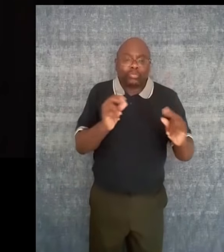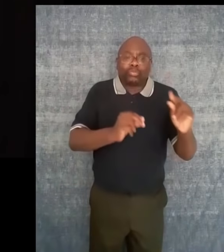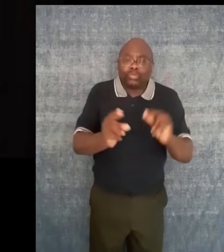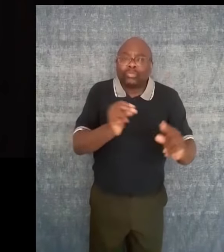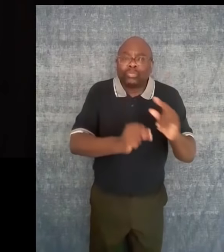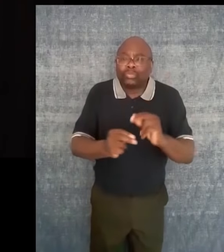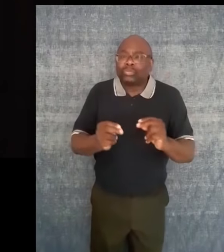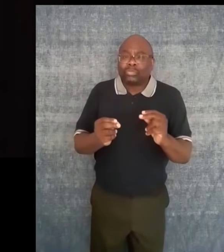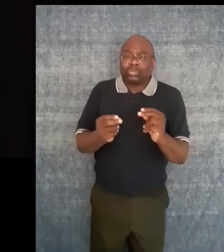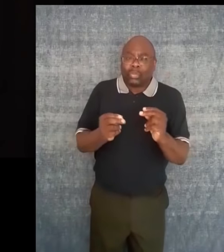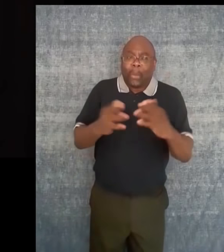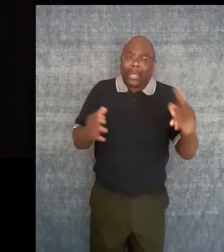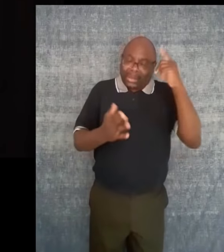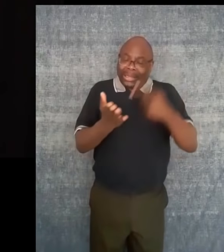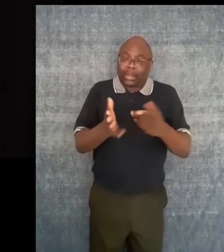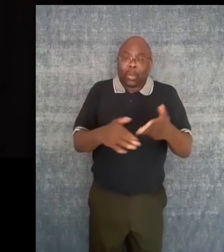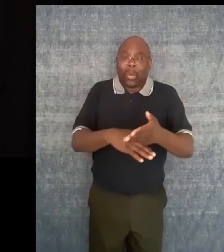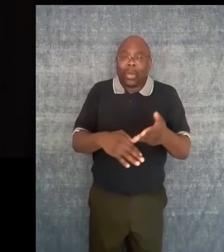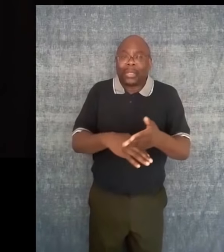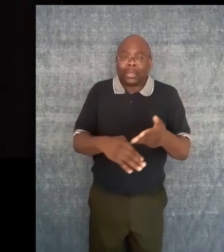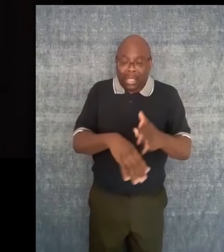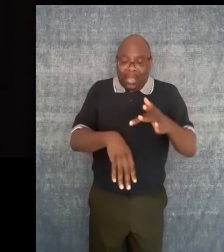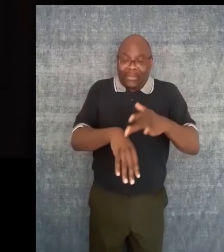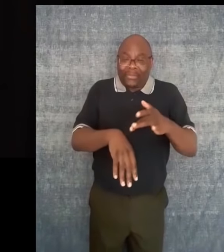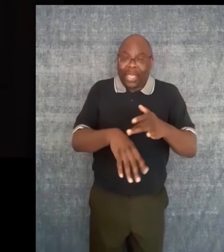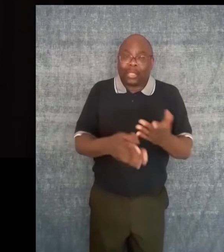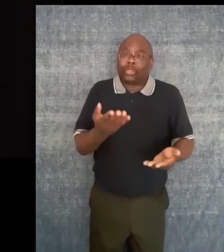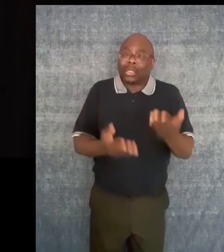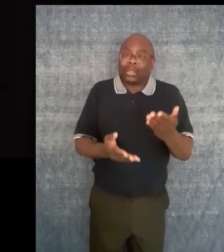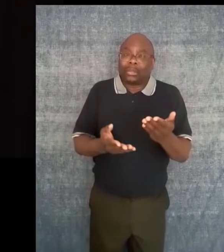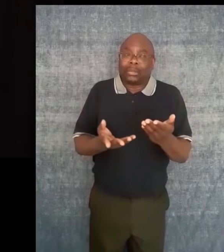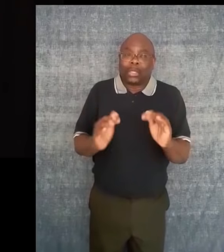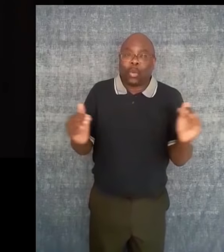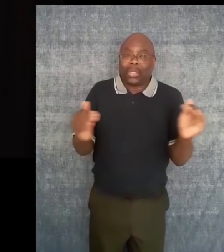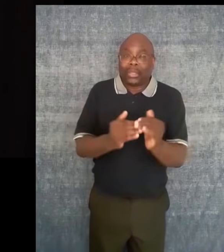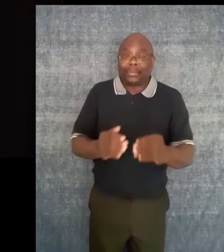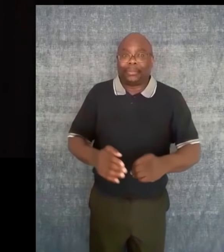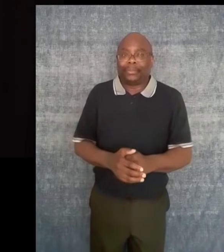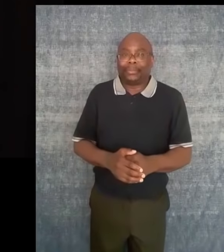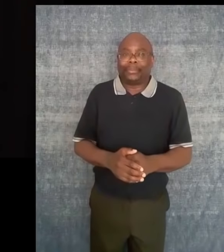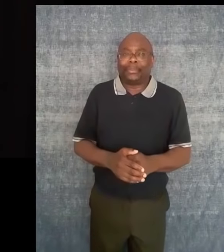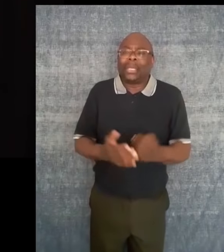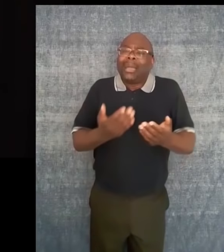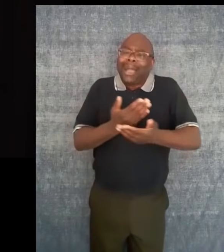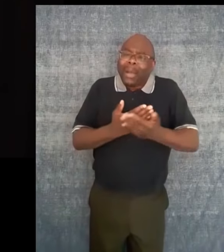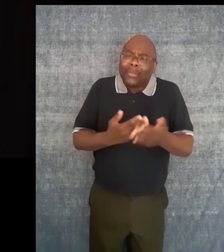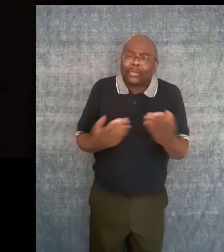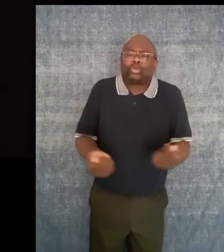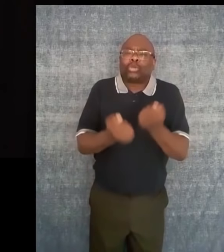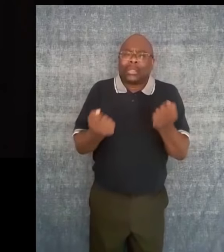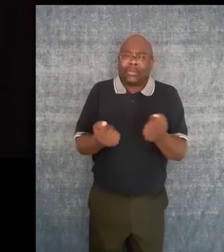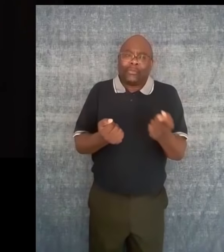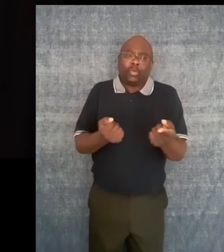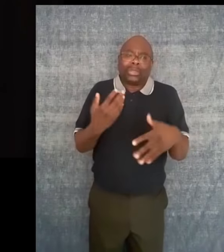conversations, in our big decisions at work that affect justice and equality. Let's comfort and strengthen